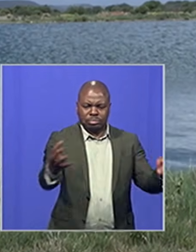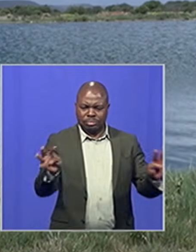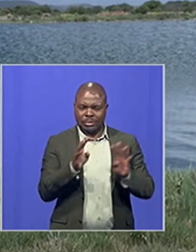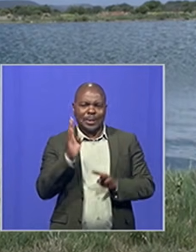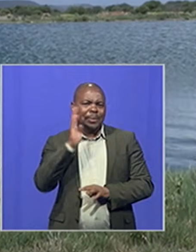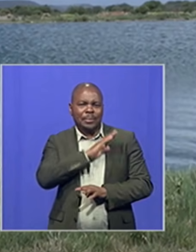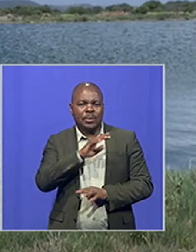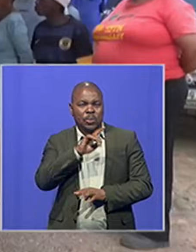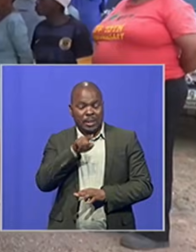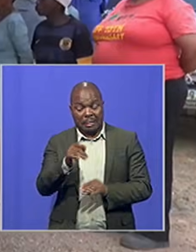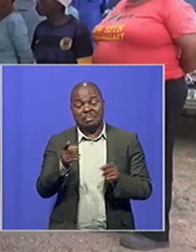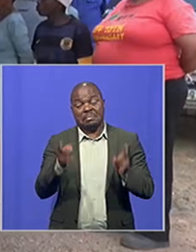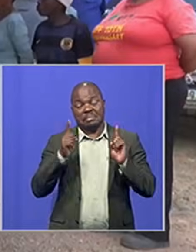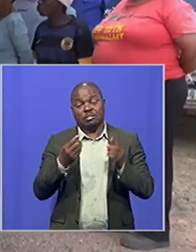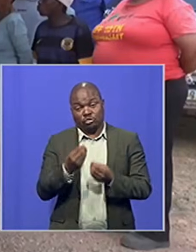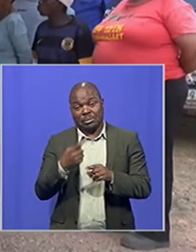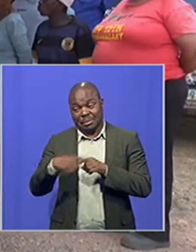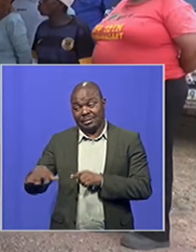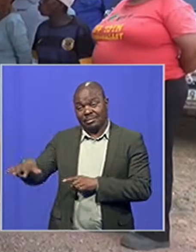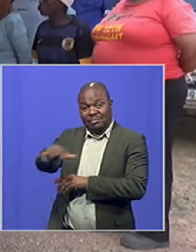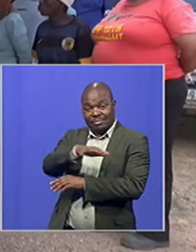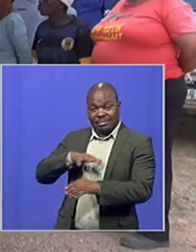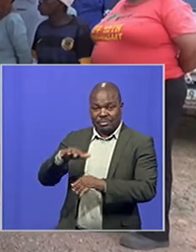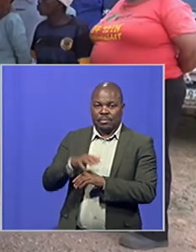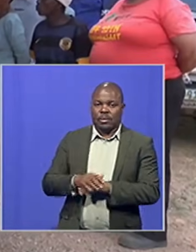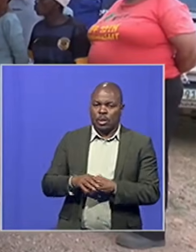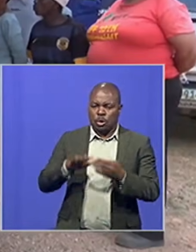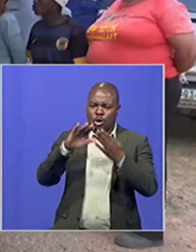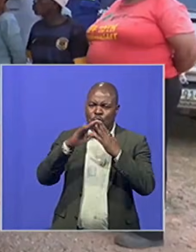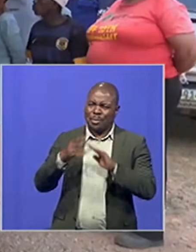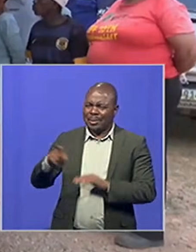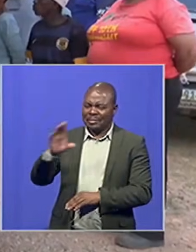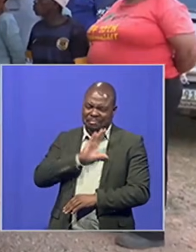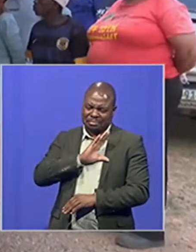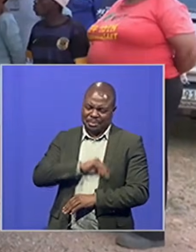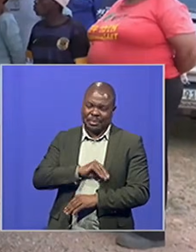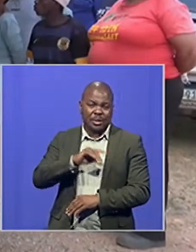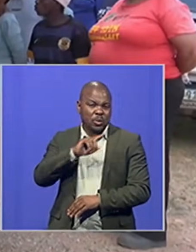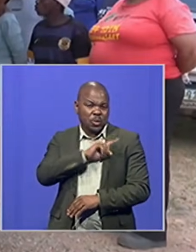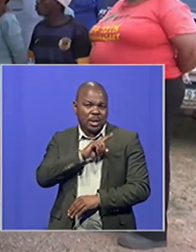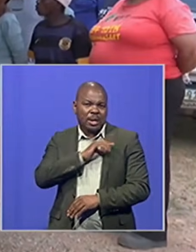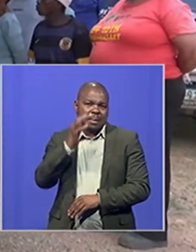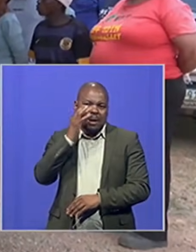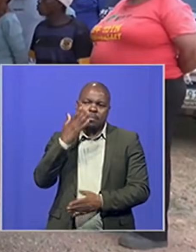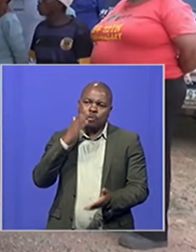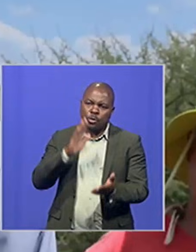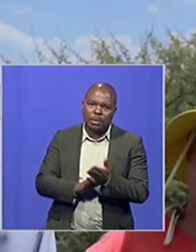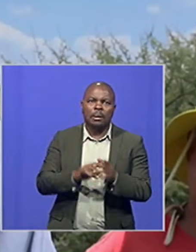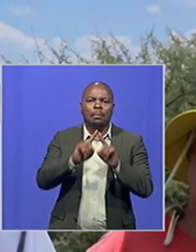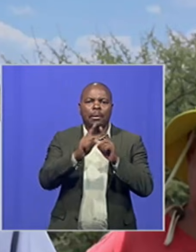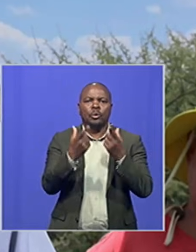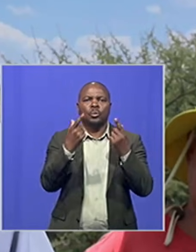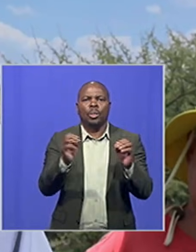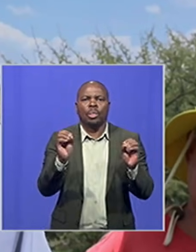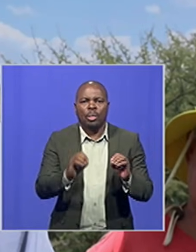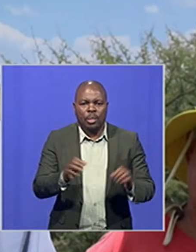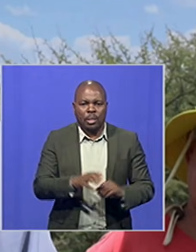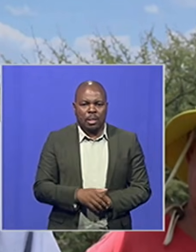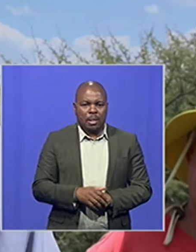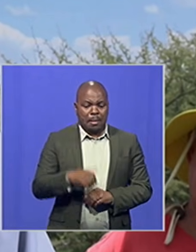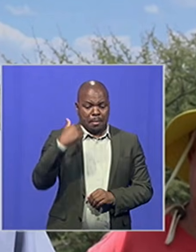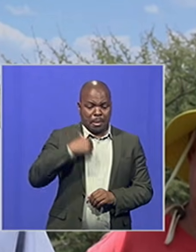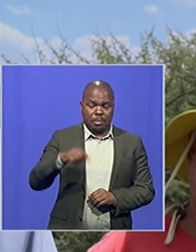ba rata go tshamekela fa. Baagi ba ba kgobegileng marapo ba re ba lapisitswe ke ditshepiso tse di senang nnete. Ha o ya ko masepaleng wa go ba botsa gore